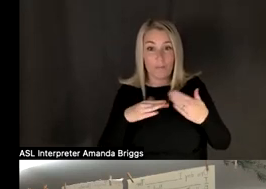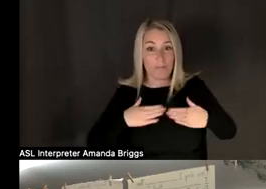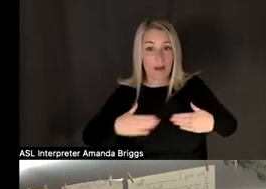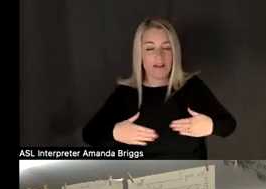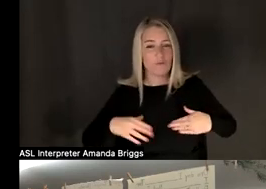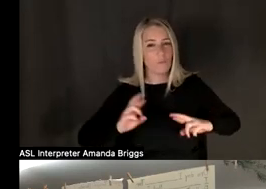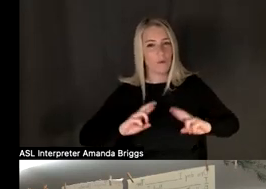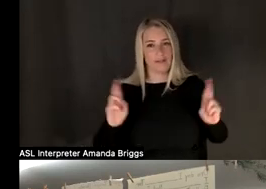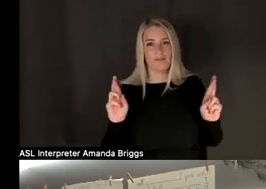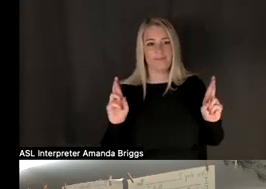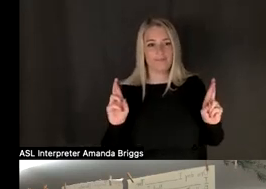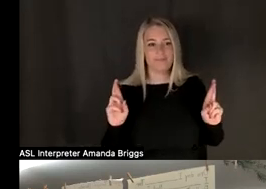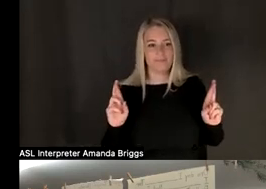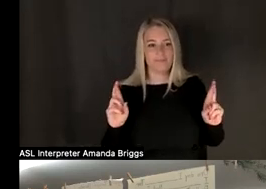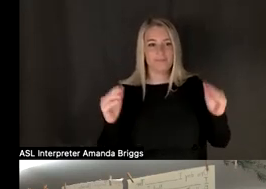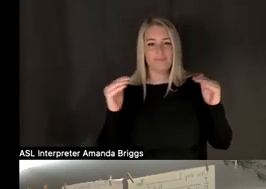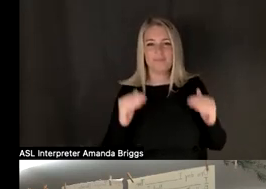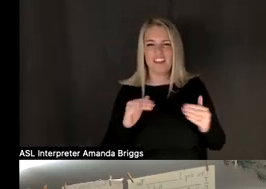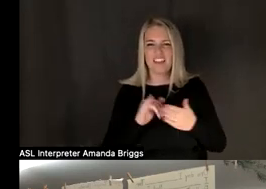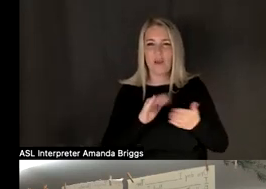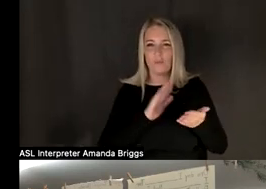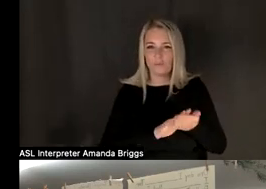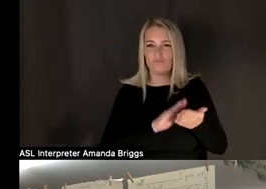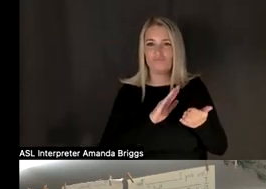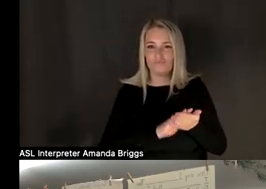then rhythmic clapping. Like we have